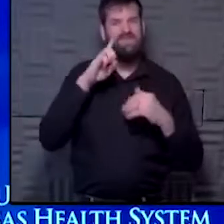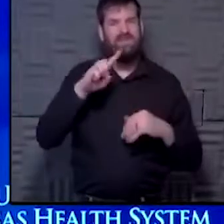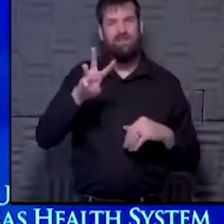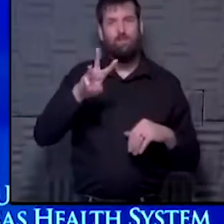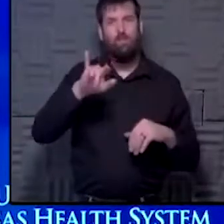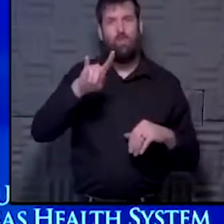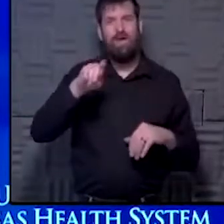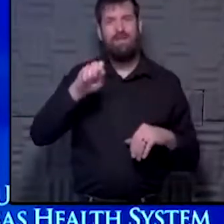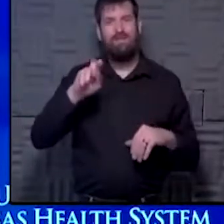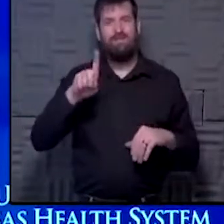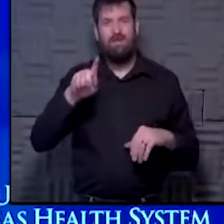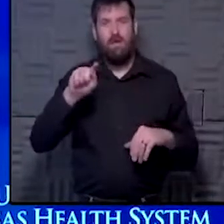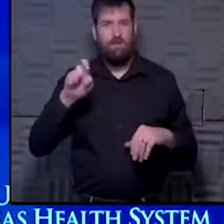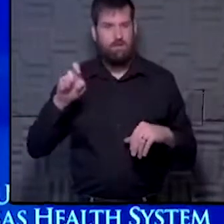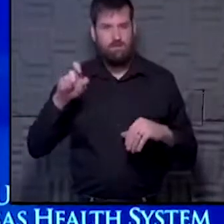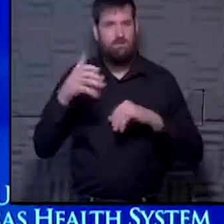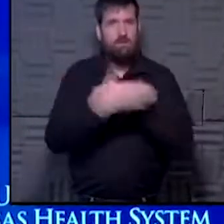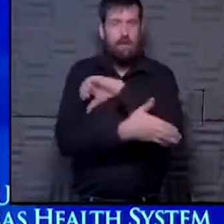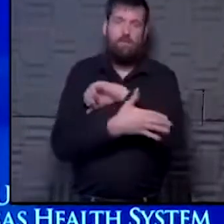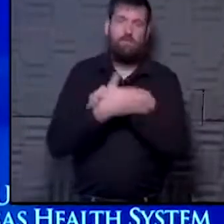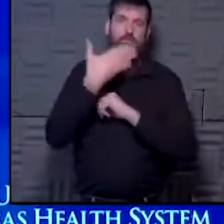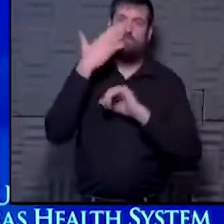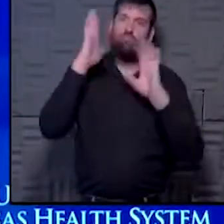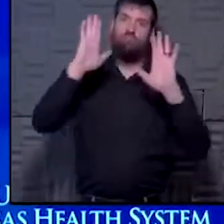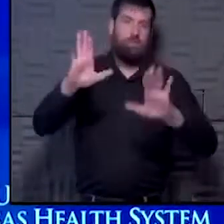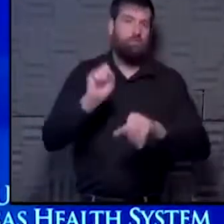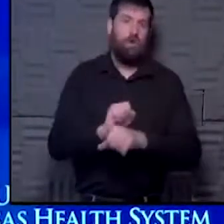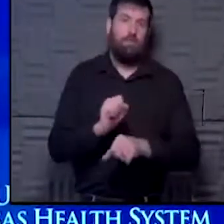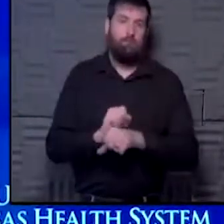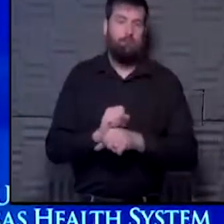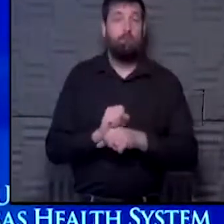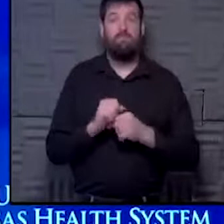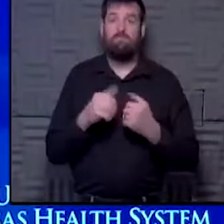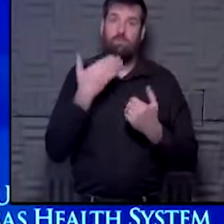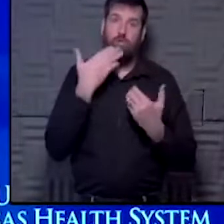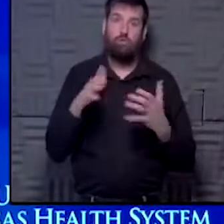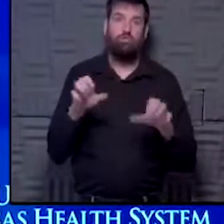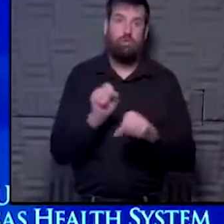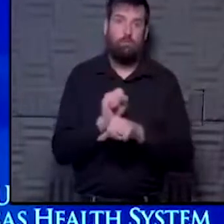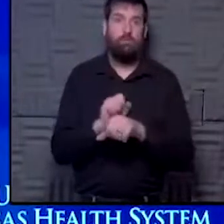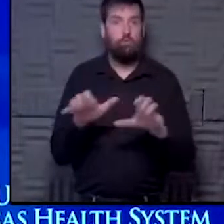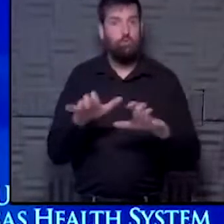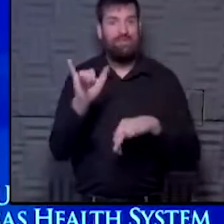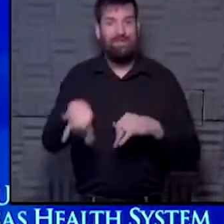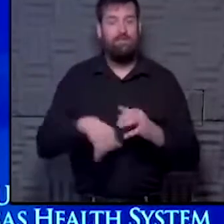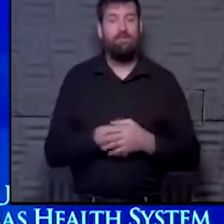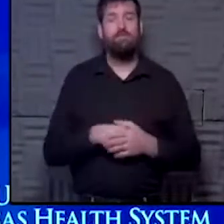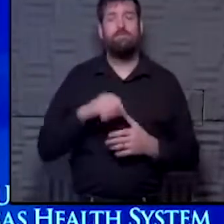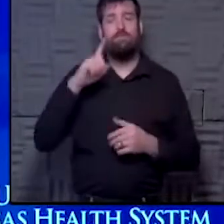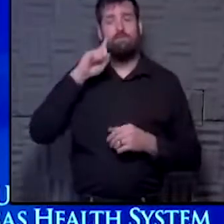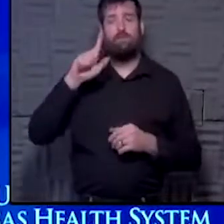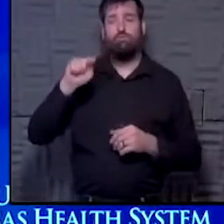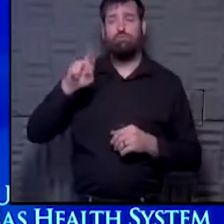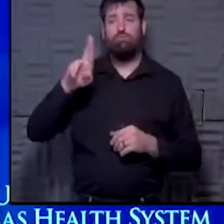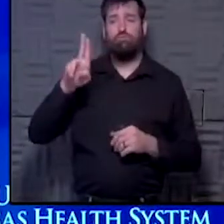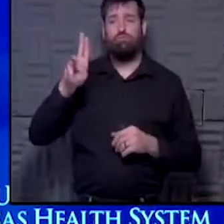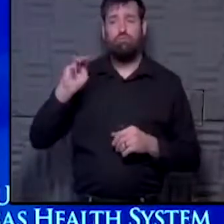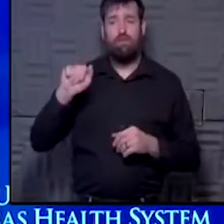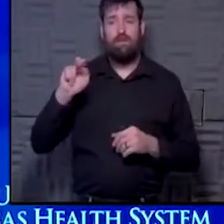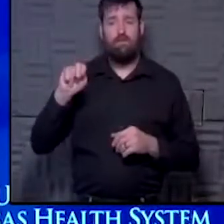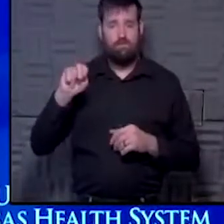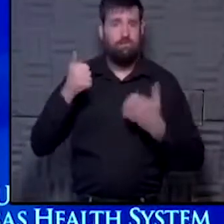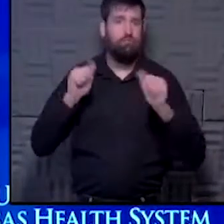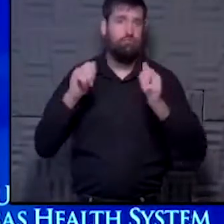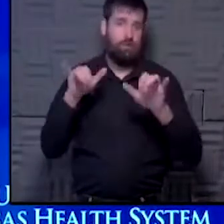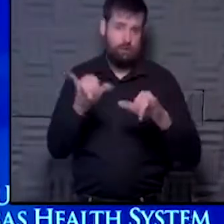done a really good job of trying to reach vulnerable populations, and I think they know how to do it, and they do a good job of that. I think Truman has done a good job of trying to reach